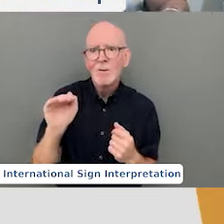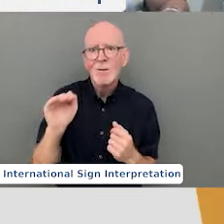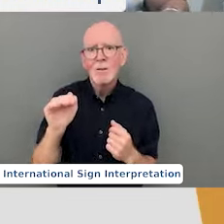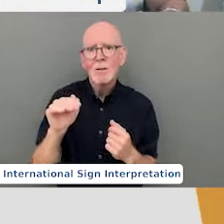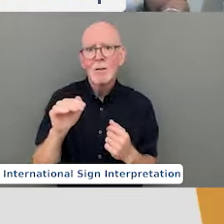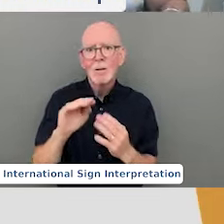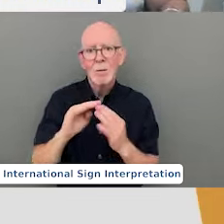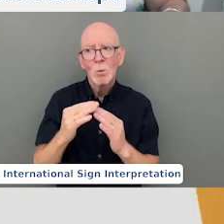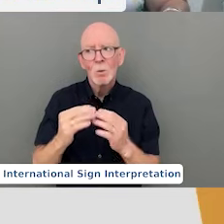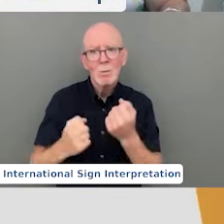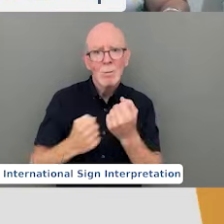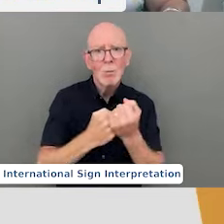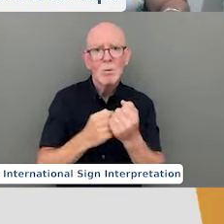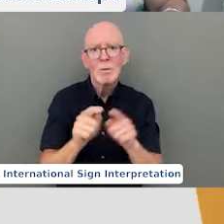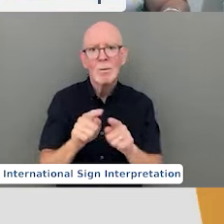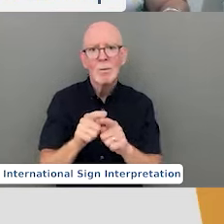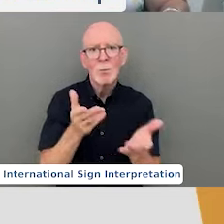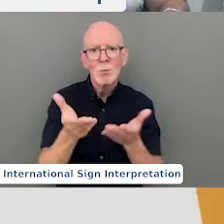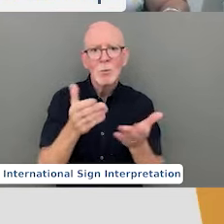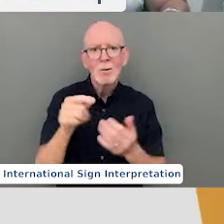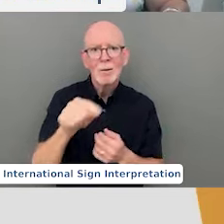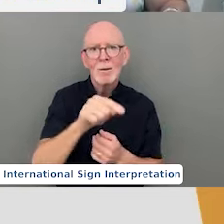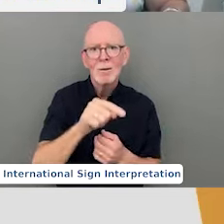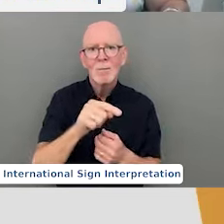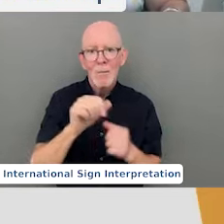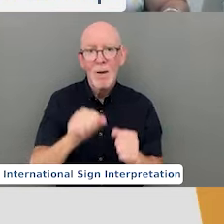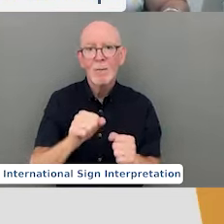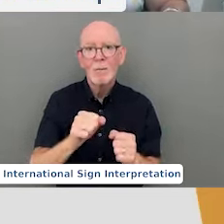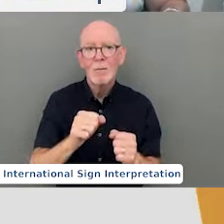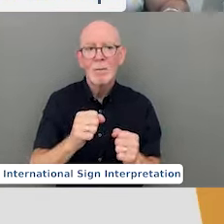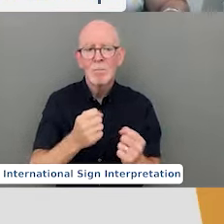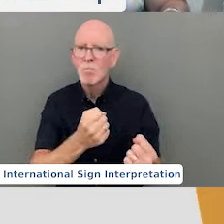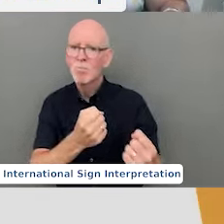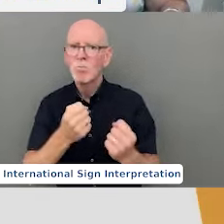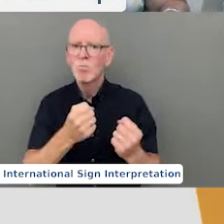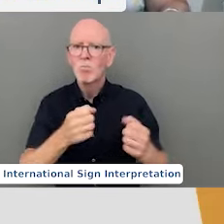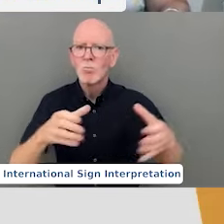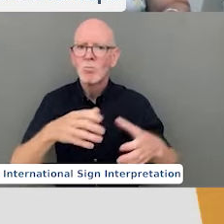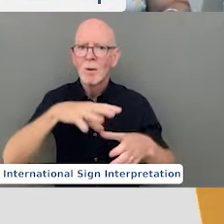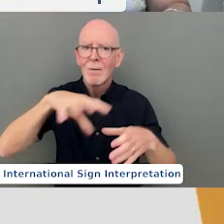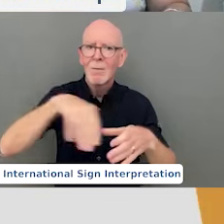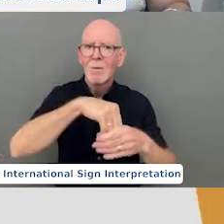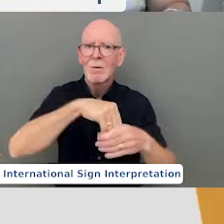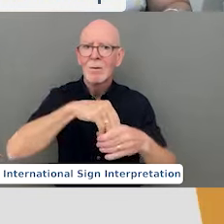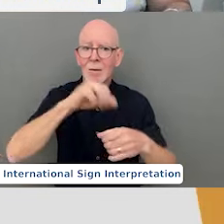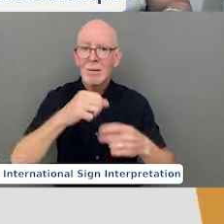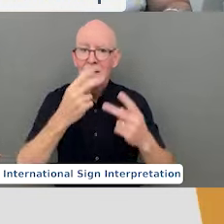We recognize also the significance of investing in community support